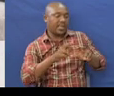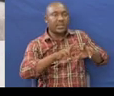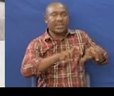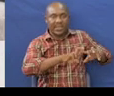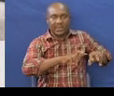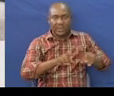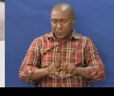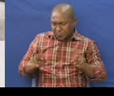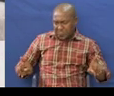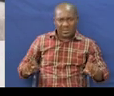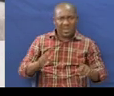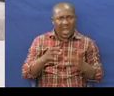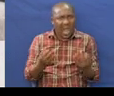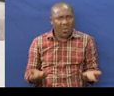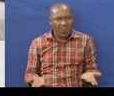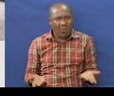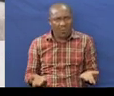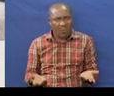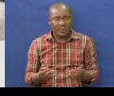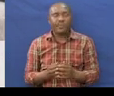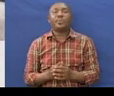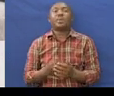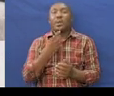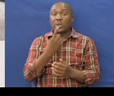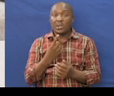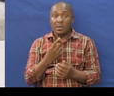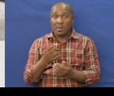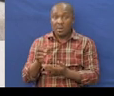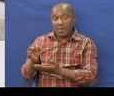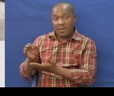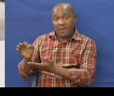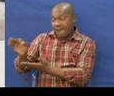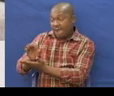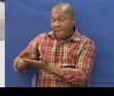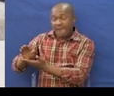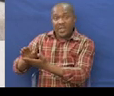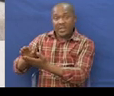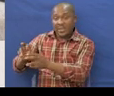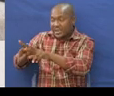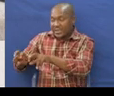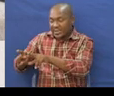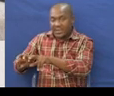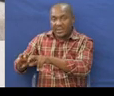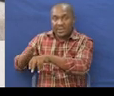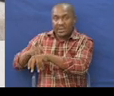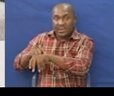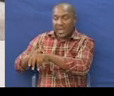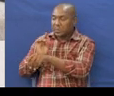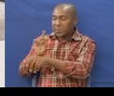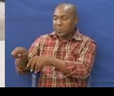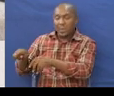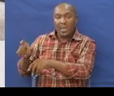very simple. Let's have a look. We say field research refers to the type of research where the